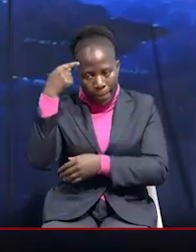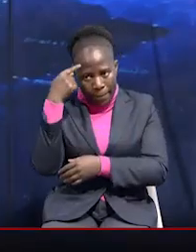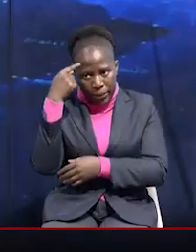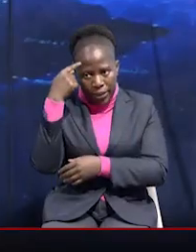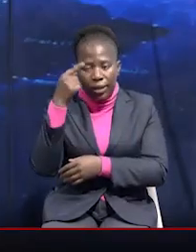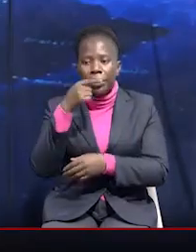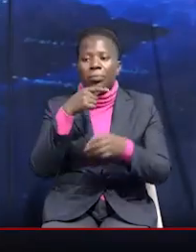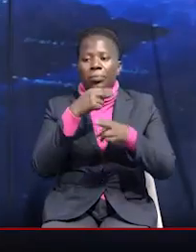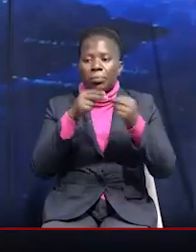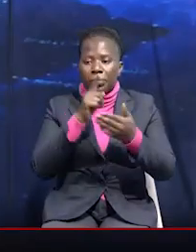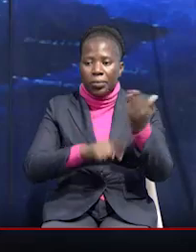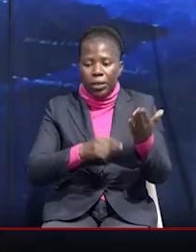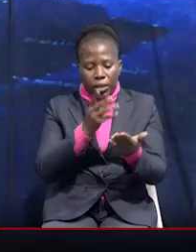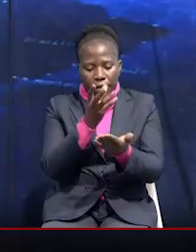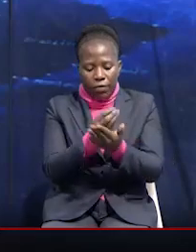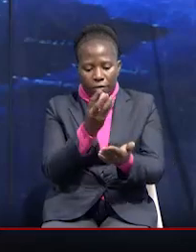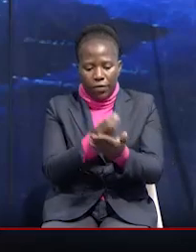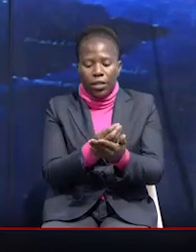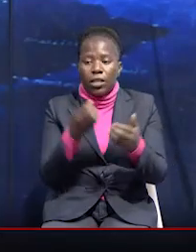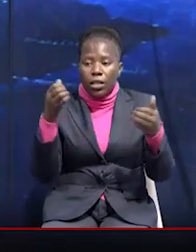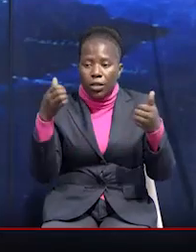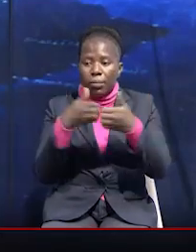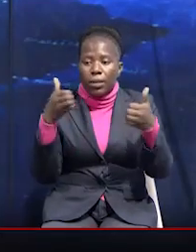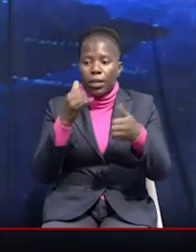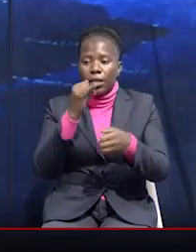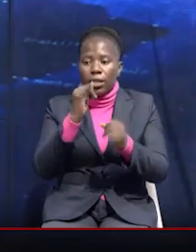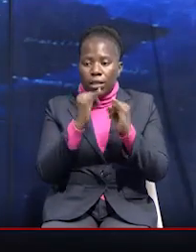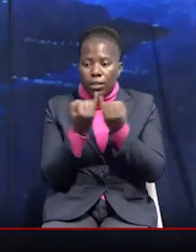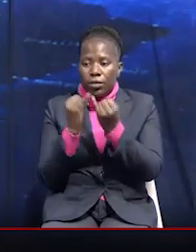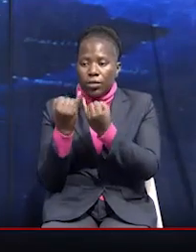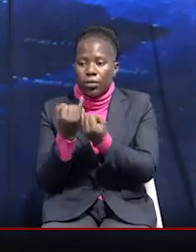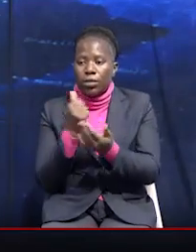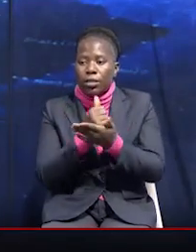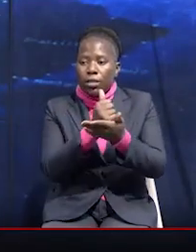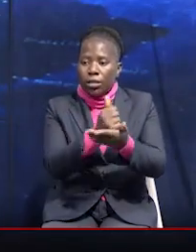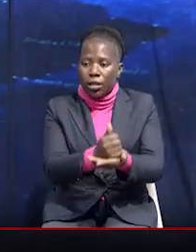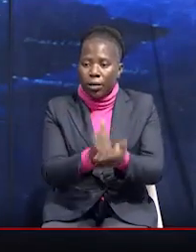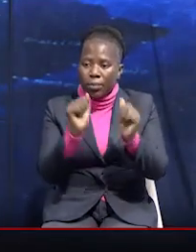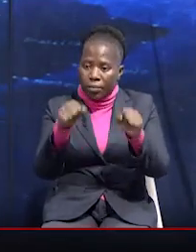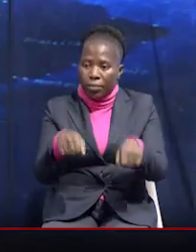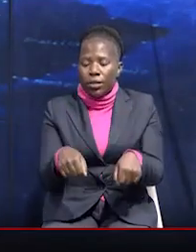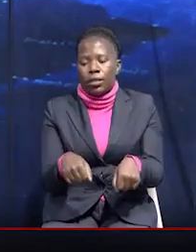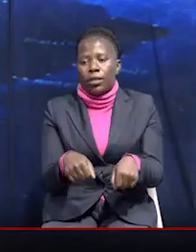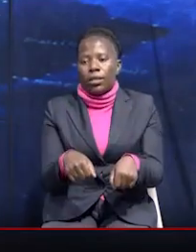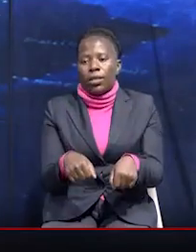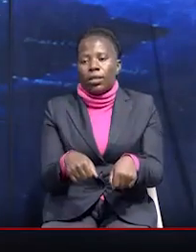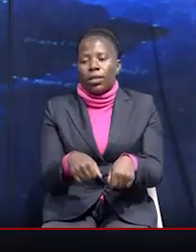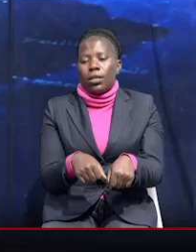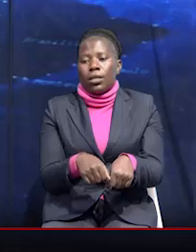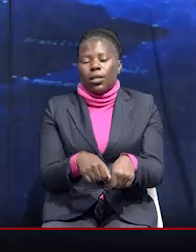should help the financial and banking institution to have some incentives, especially with those that